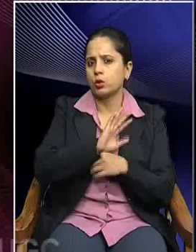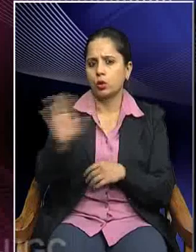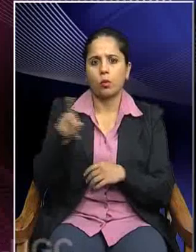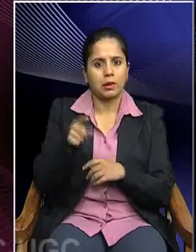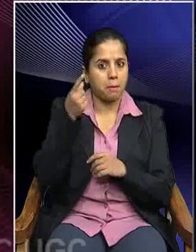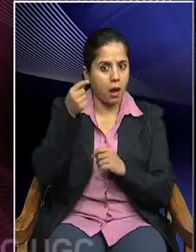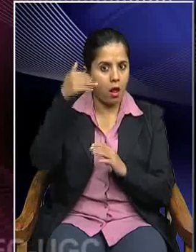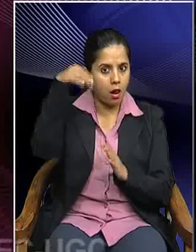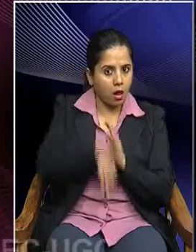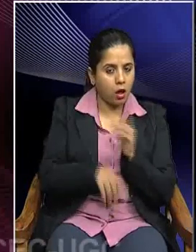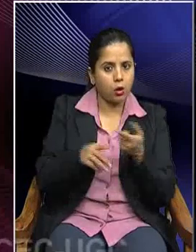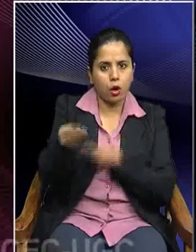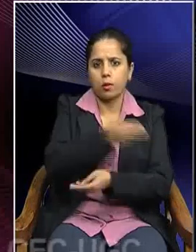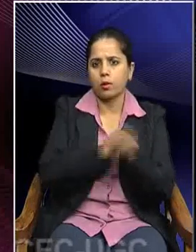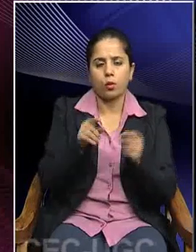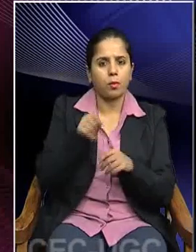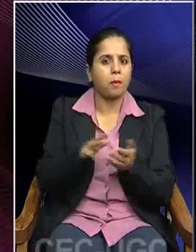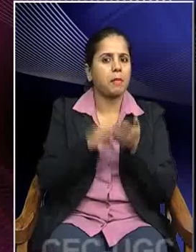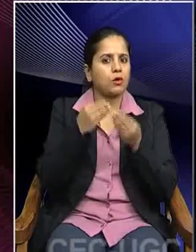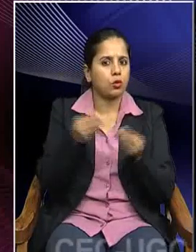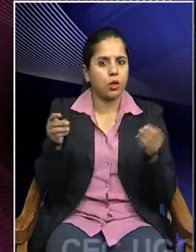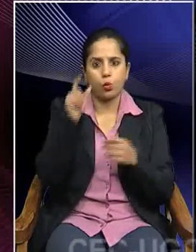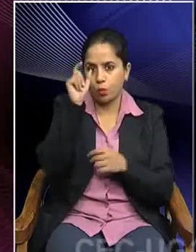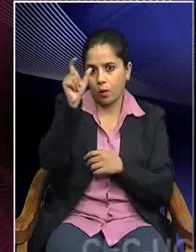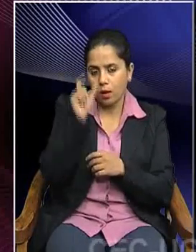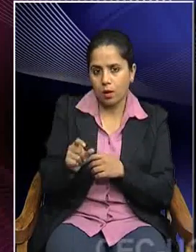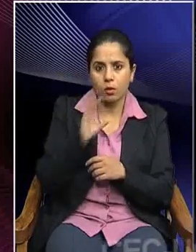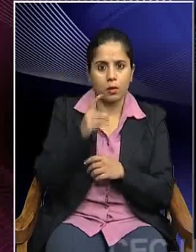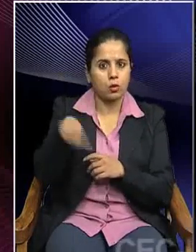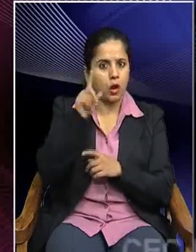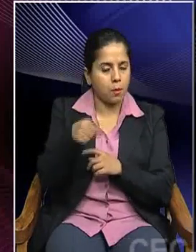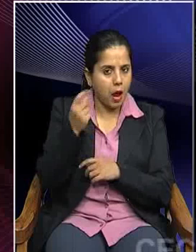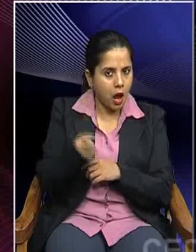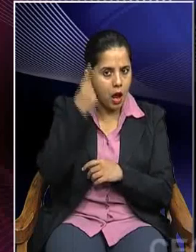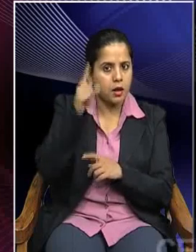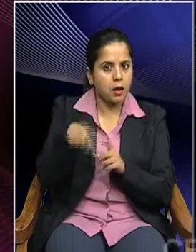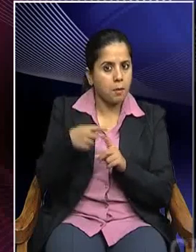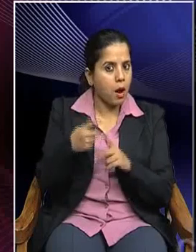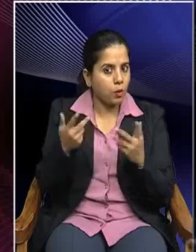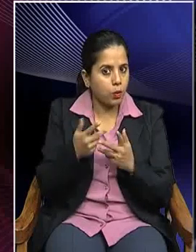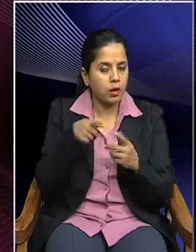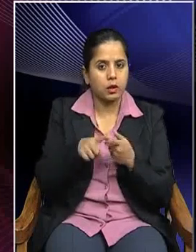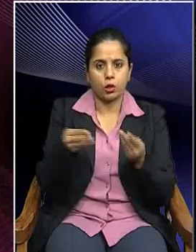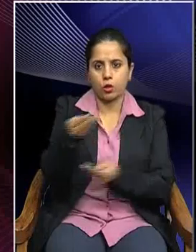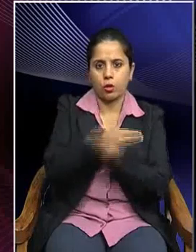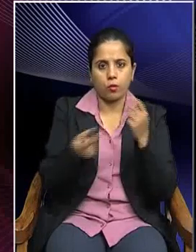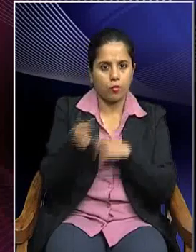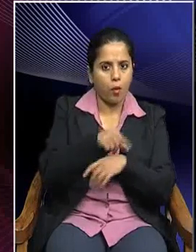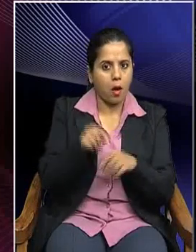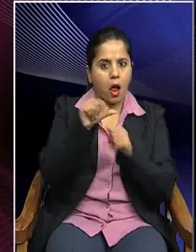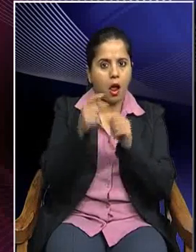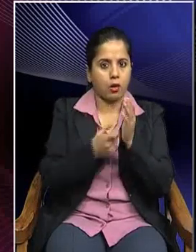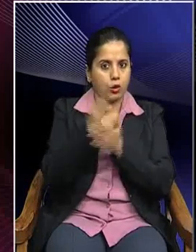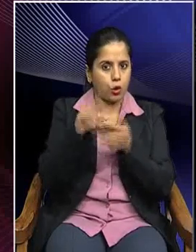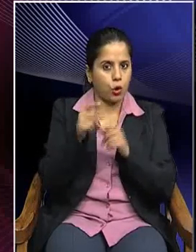declining economy. In fact, in material terms, to the extent we understand about economy from archaeological